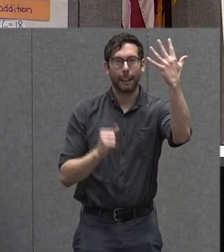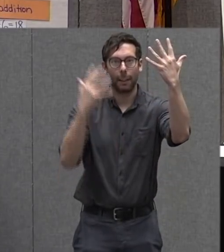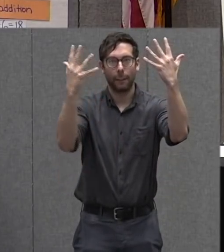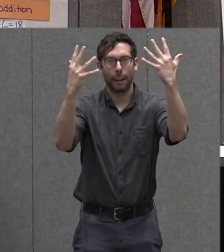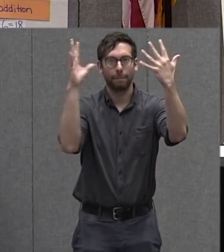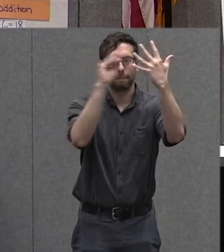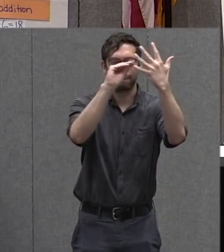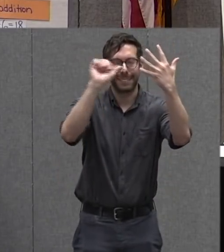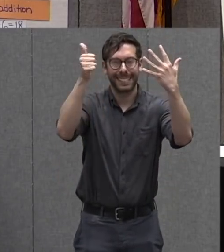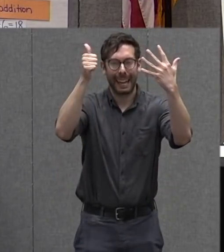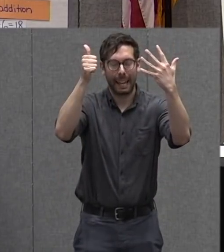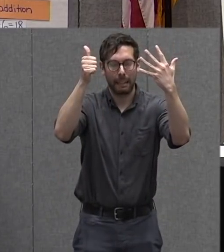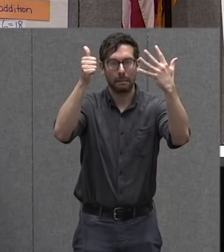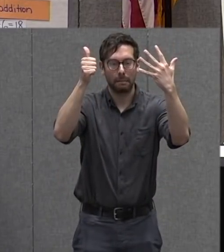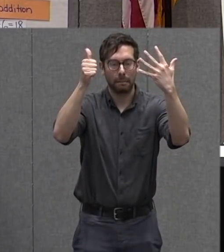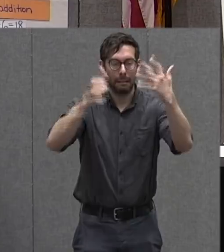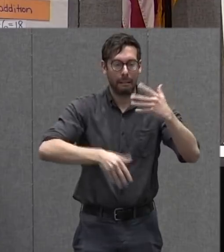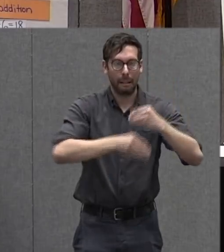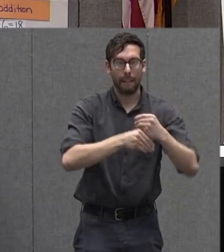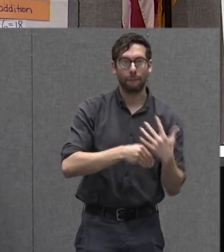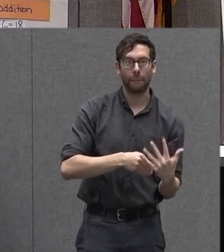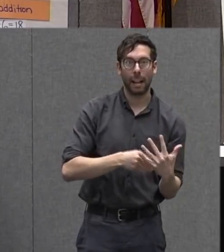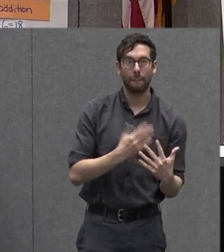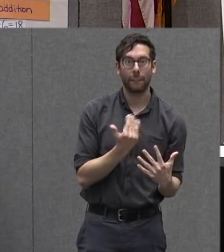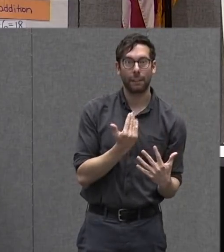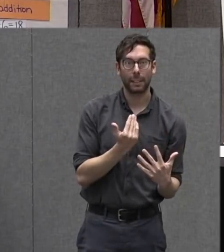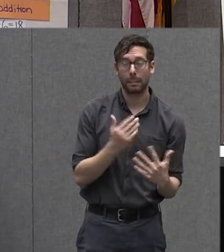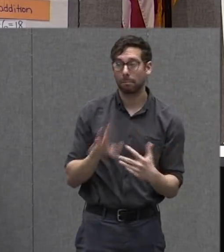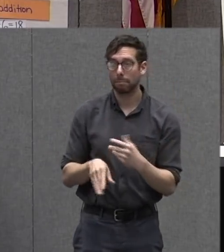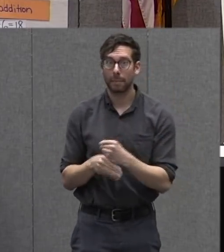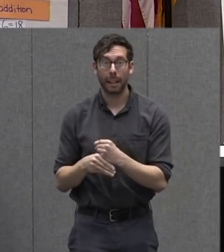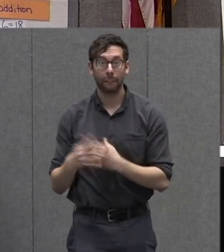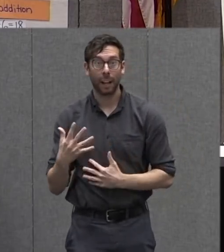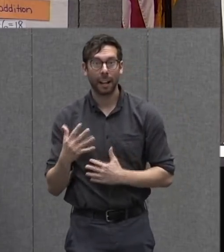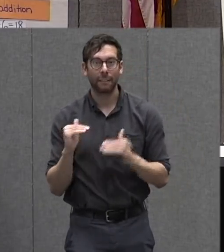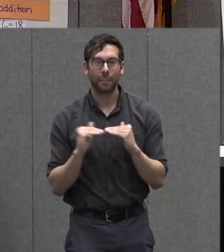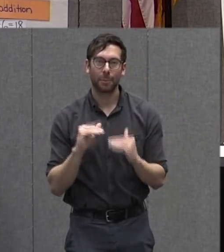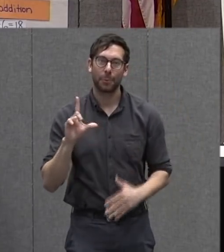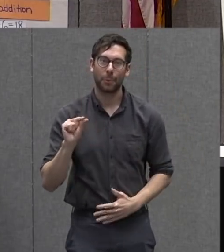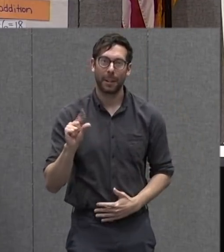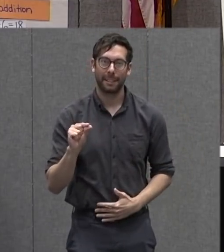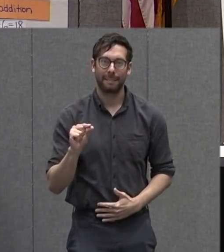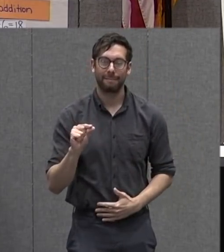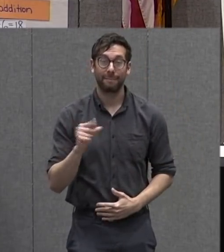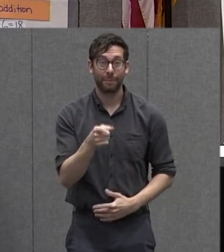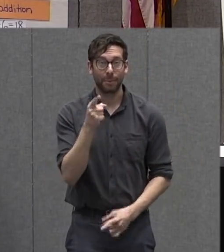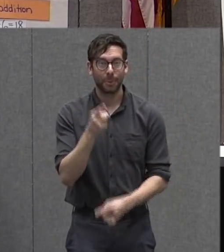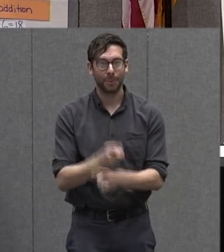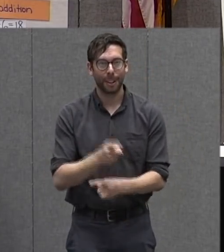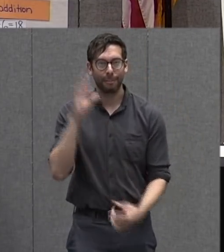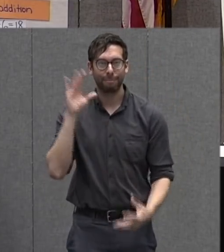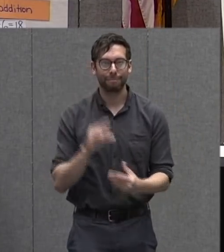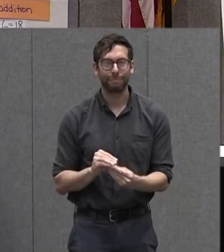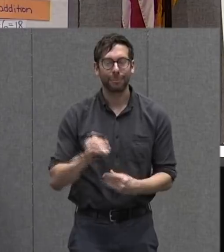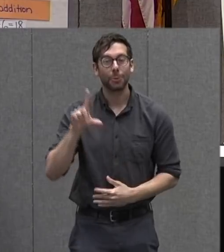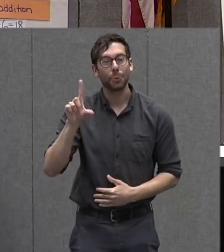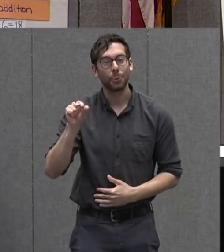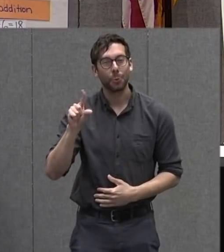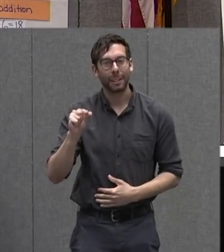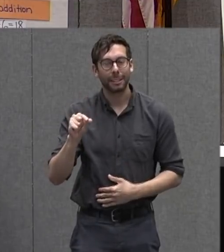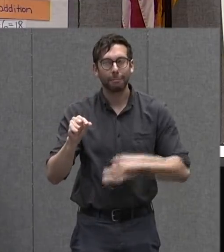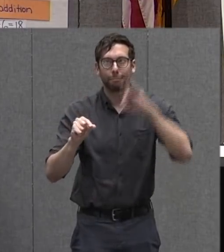20. So it looks like we were accurate. There are 20 dots here in our 4-5 pattern.